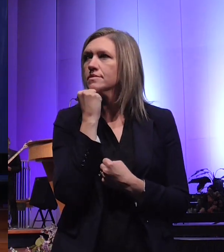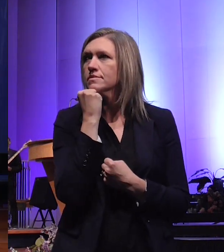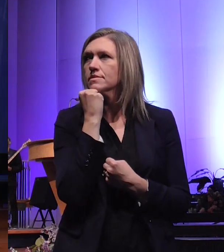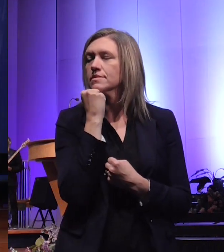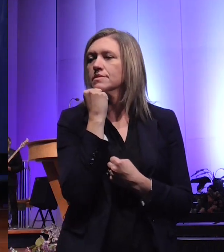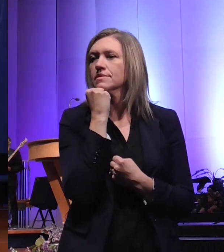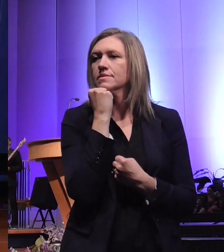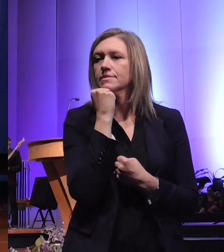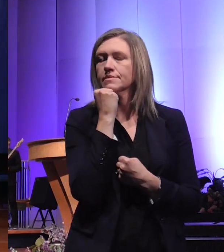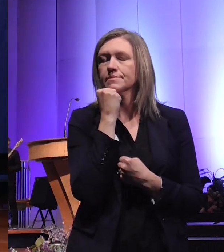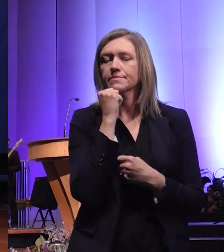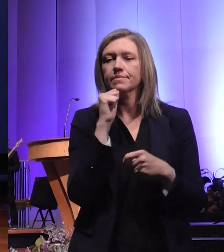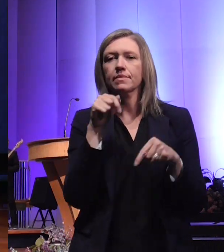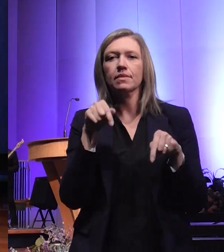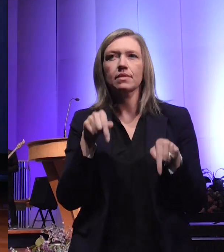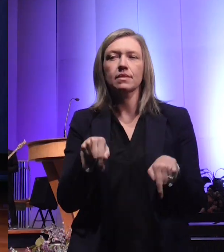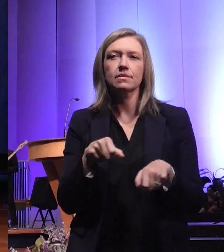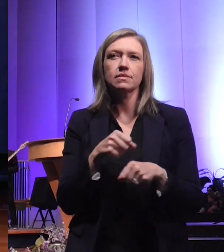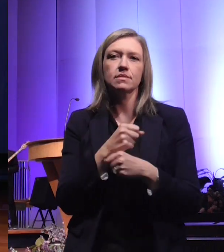precious,